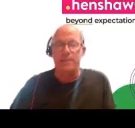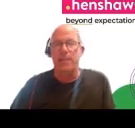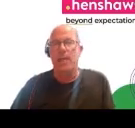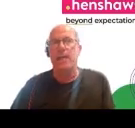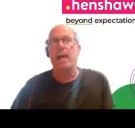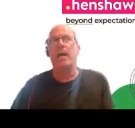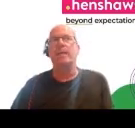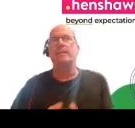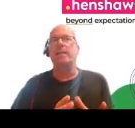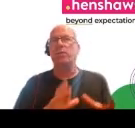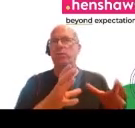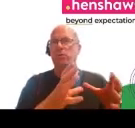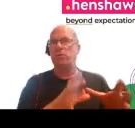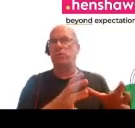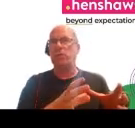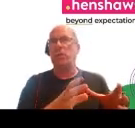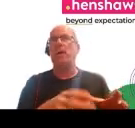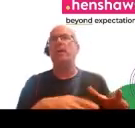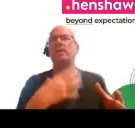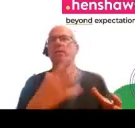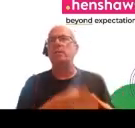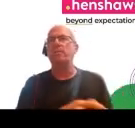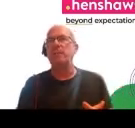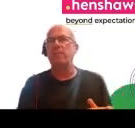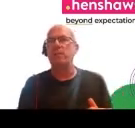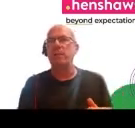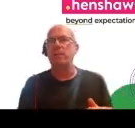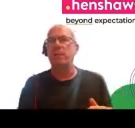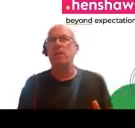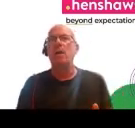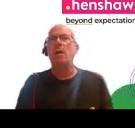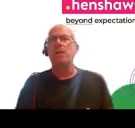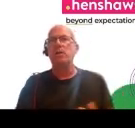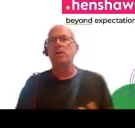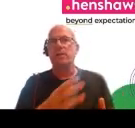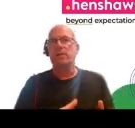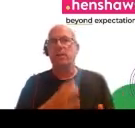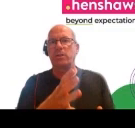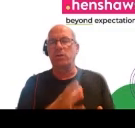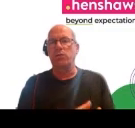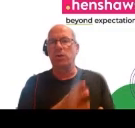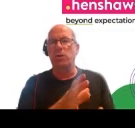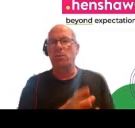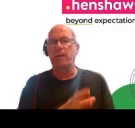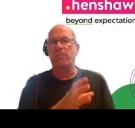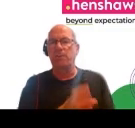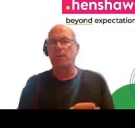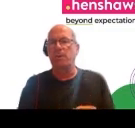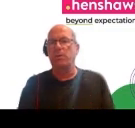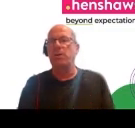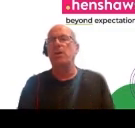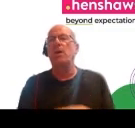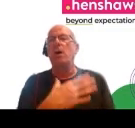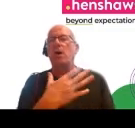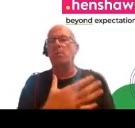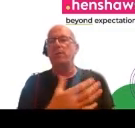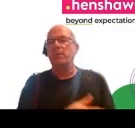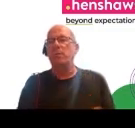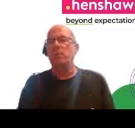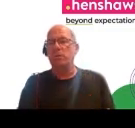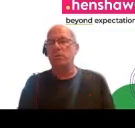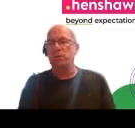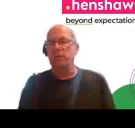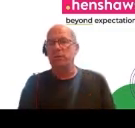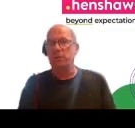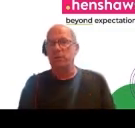Answer automatically, I tend not to do unless there's a specific reason, because that takes the control away from the person on